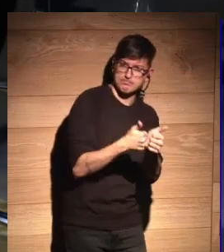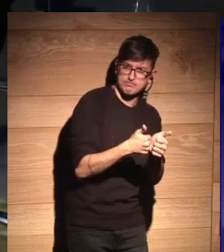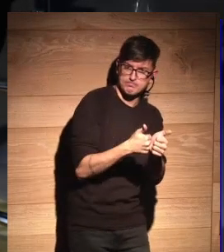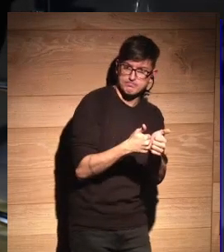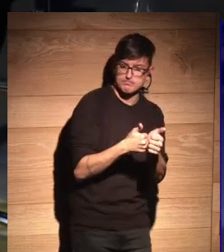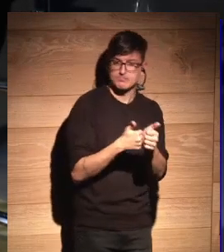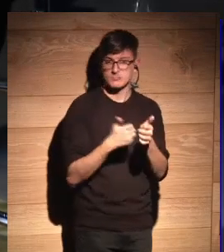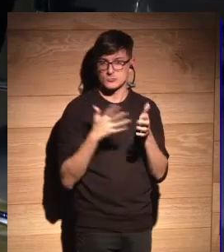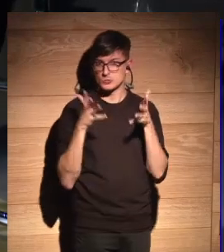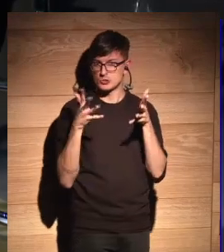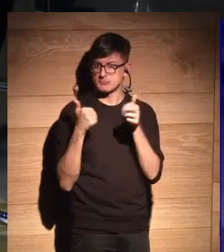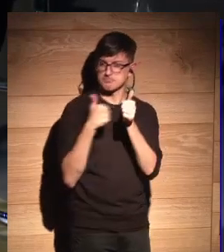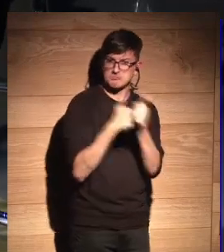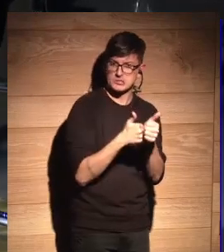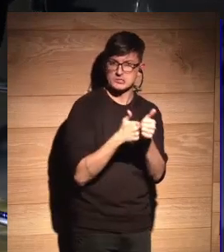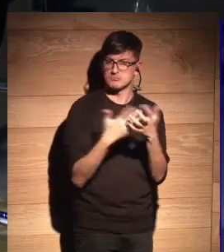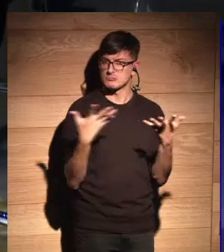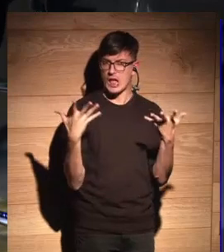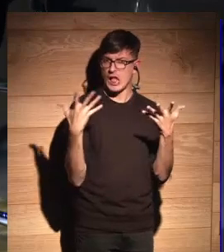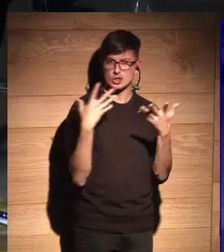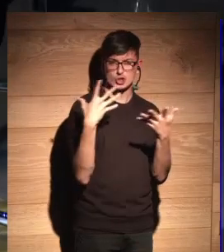everything. She's everything. Okay.